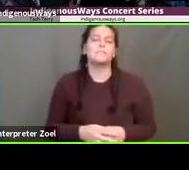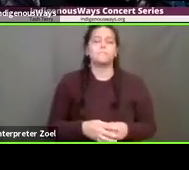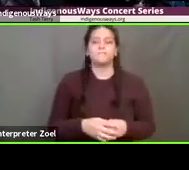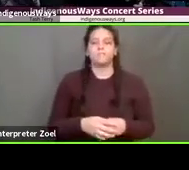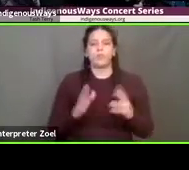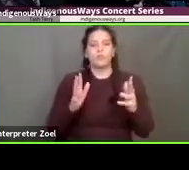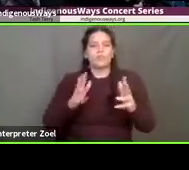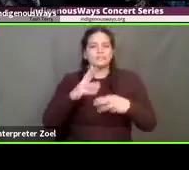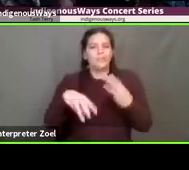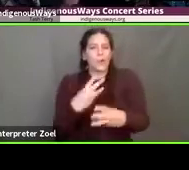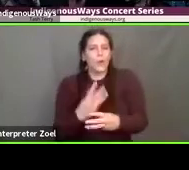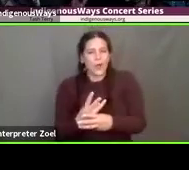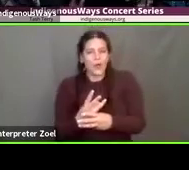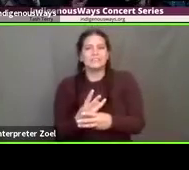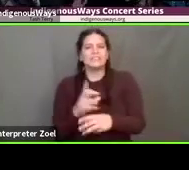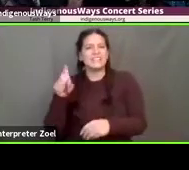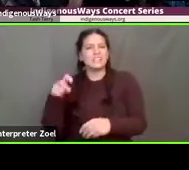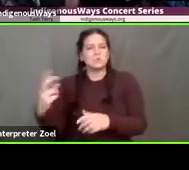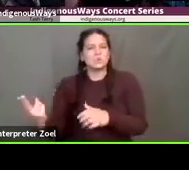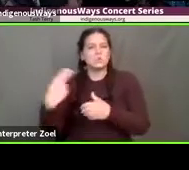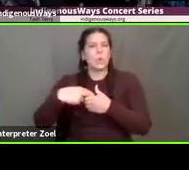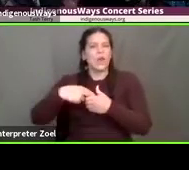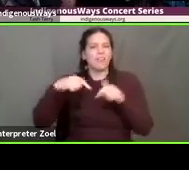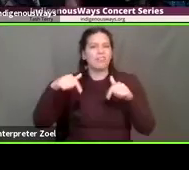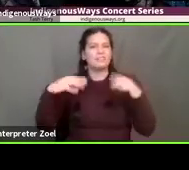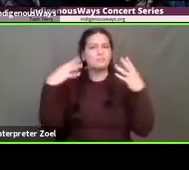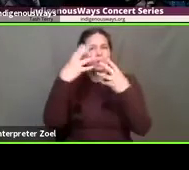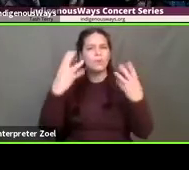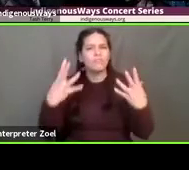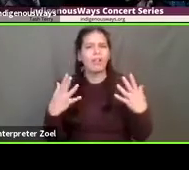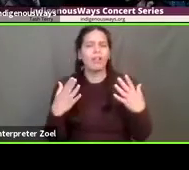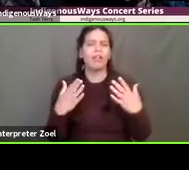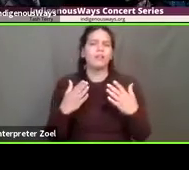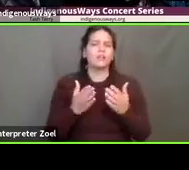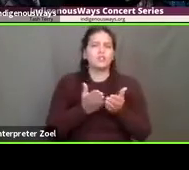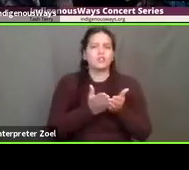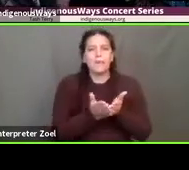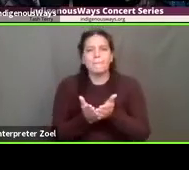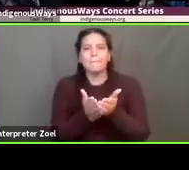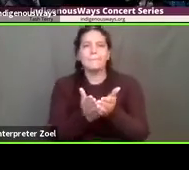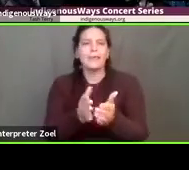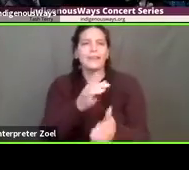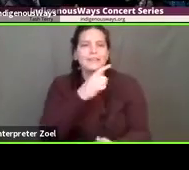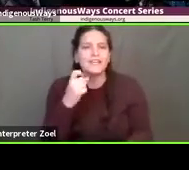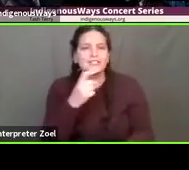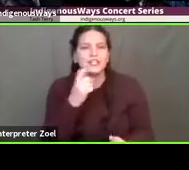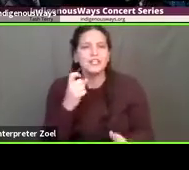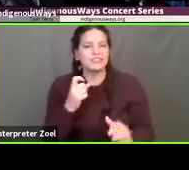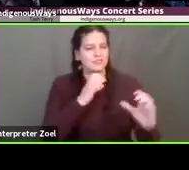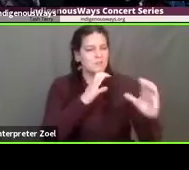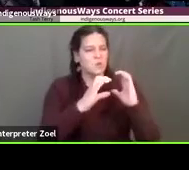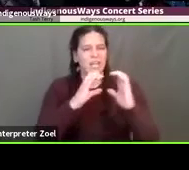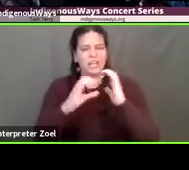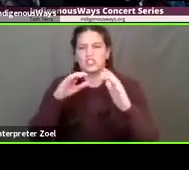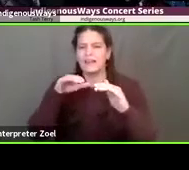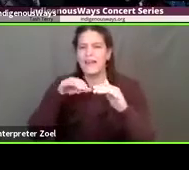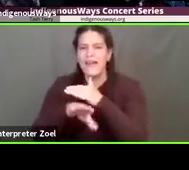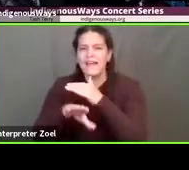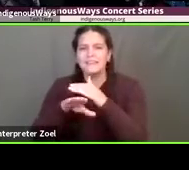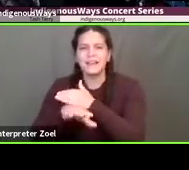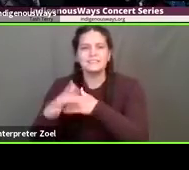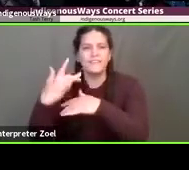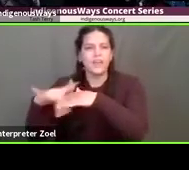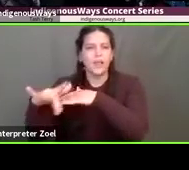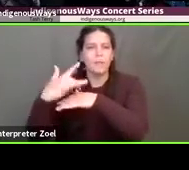of the world needs to join this beautiful ship in the desert that's making communication access available to